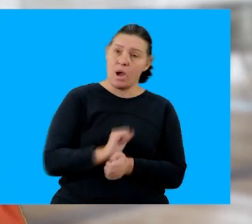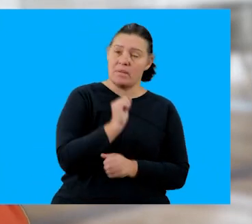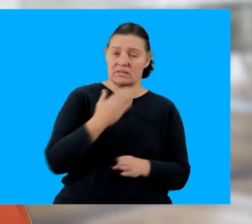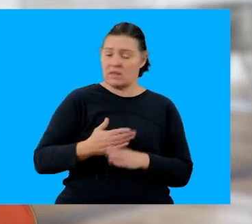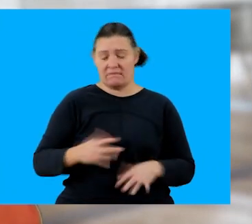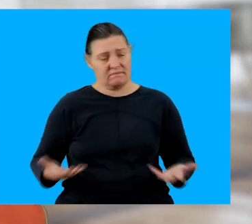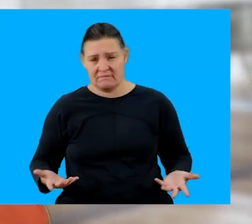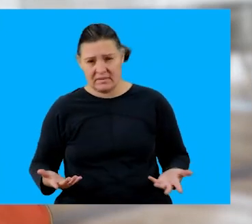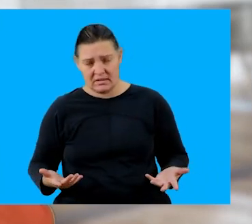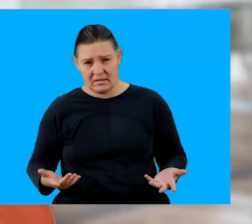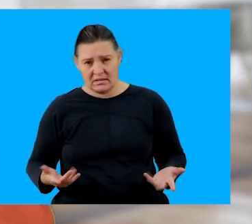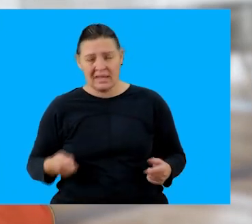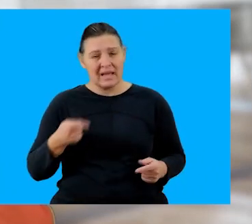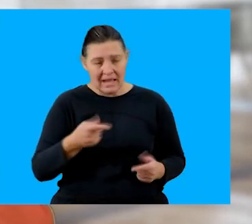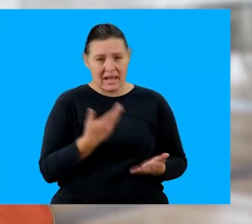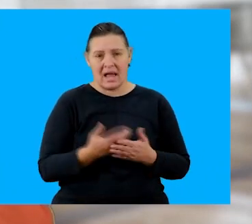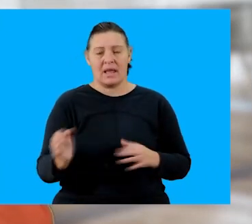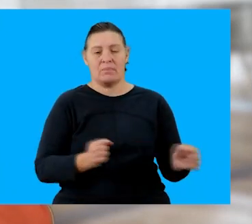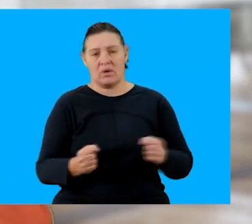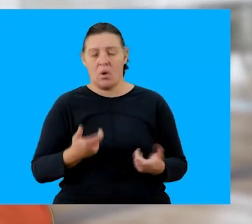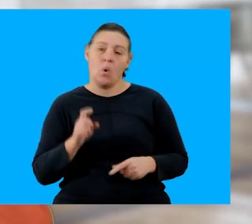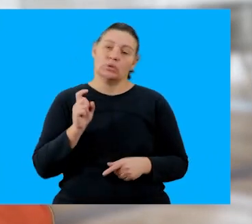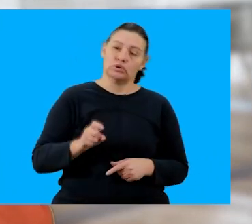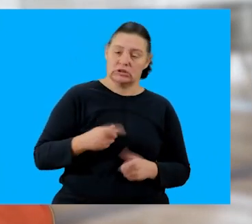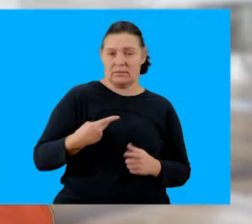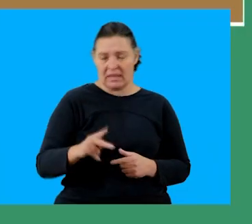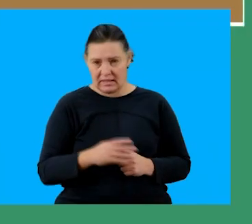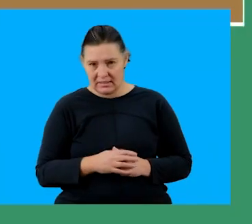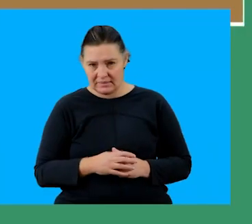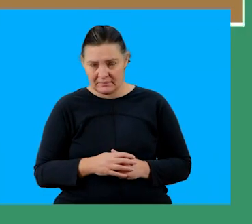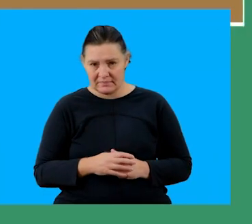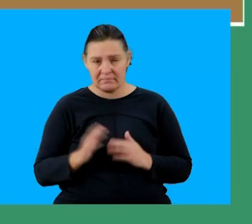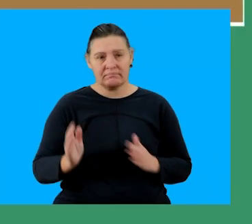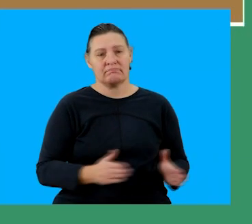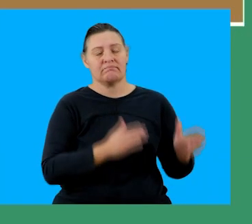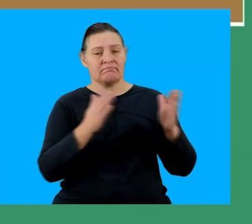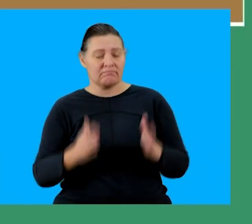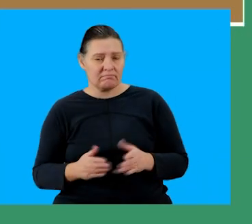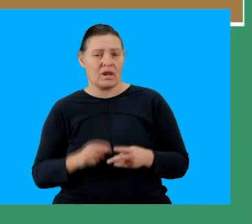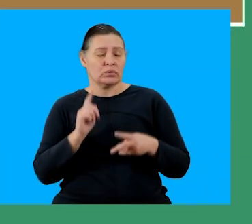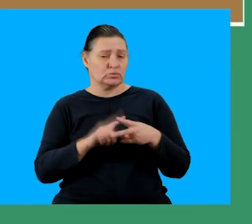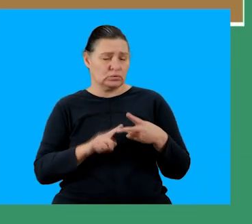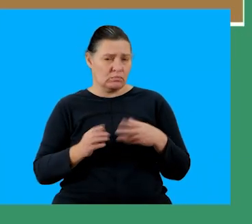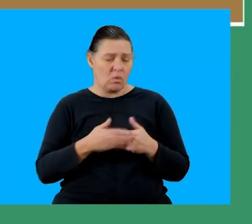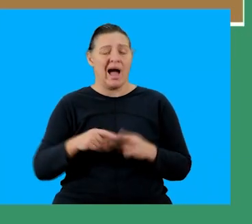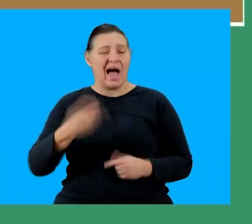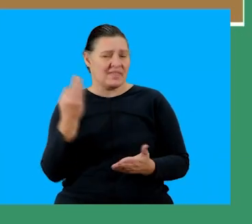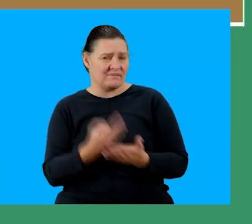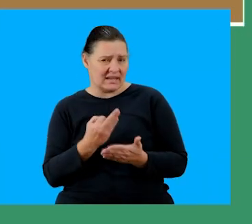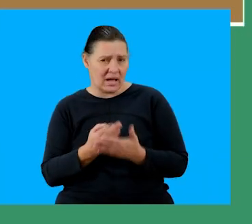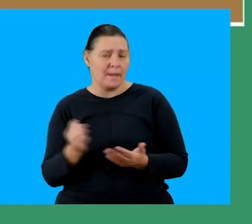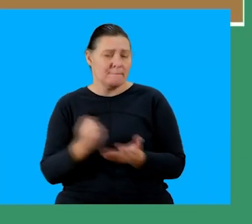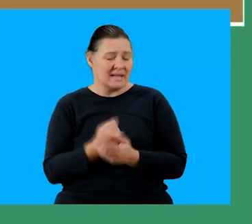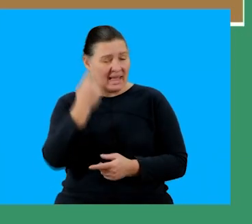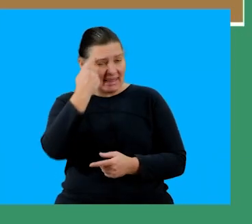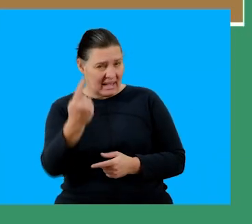that Howard could employ or should be paying. Let's move on to number 2. It says, recommend other factors that